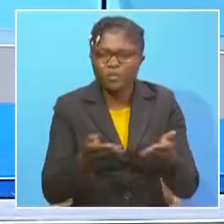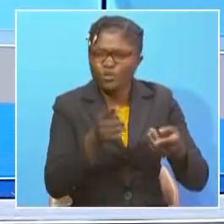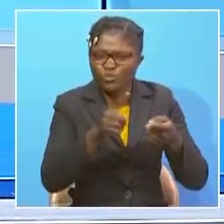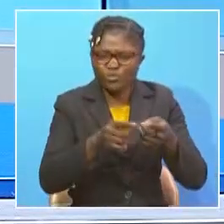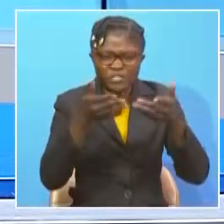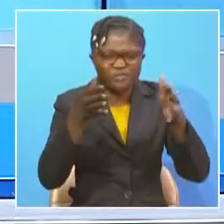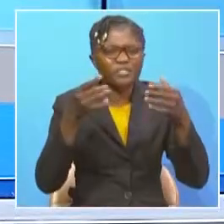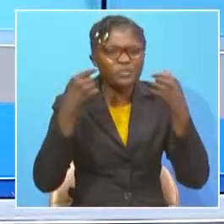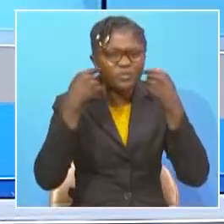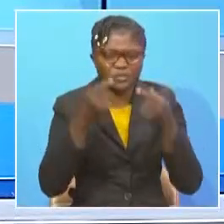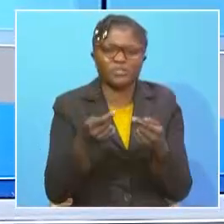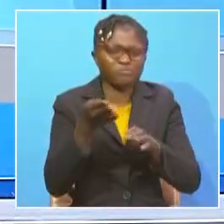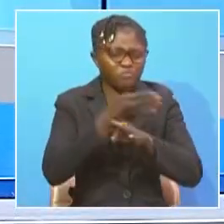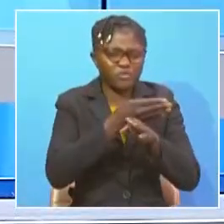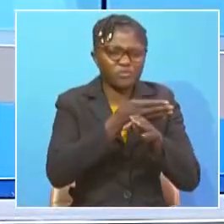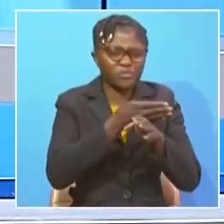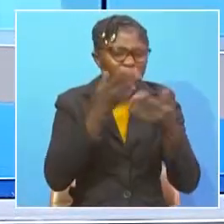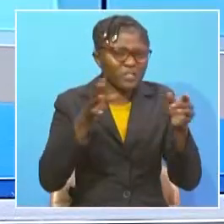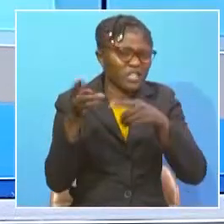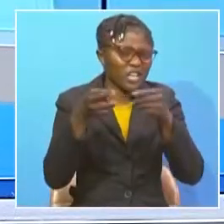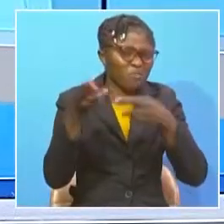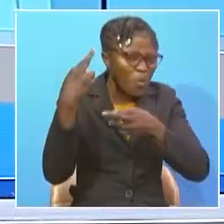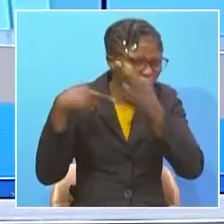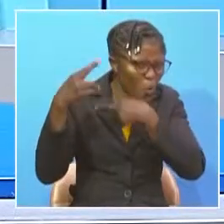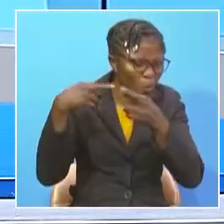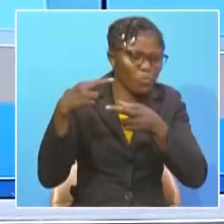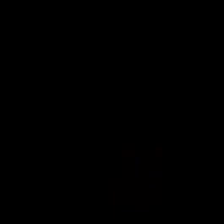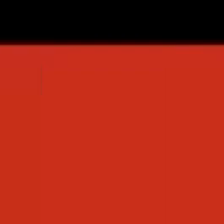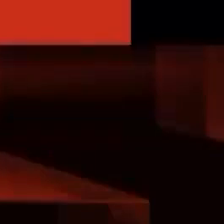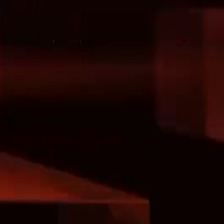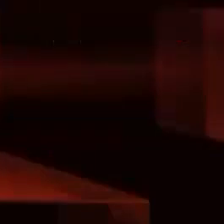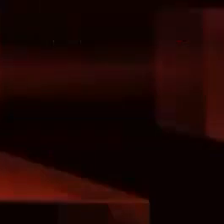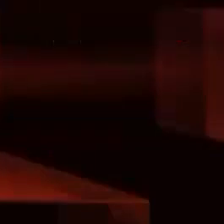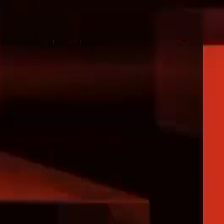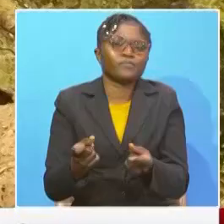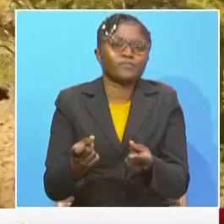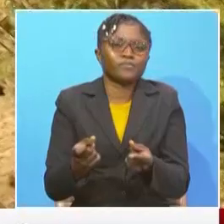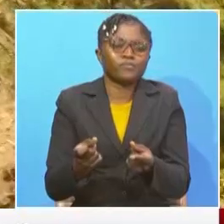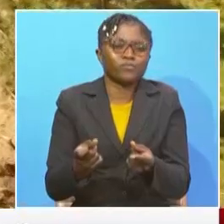end of our news. But before we go, a recap of the stories that made headlines.